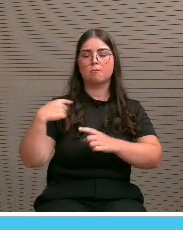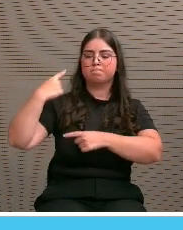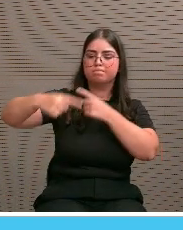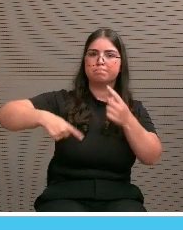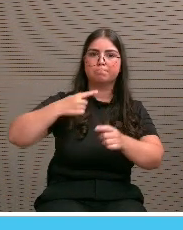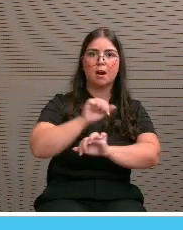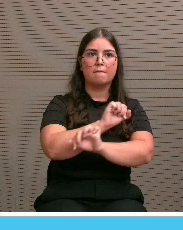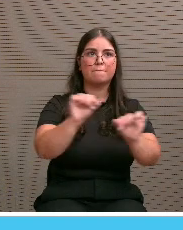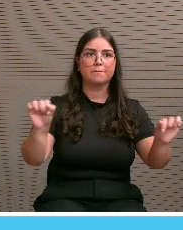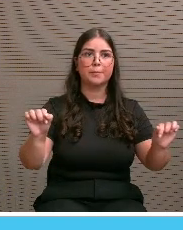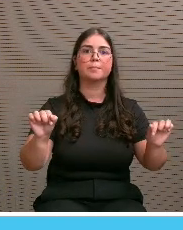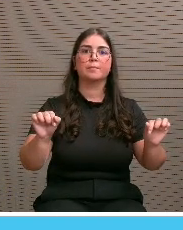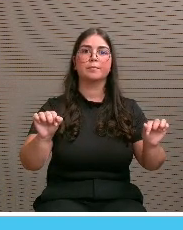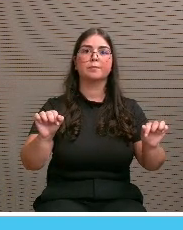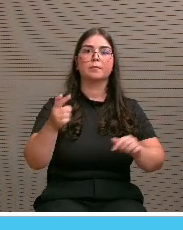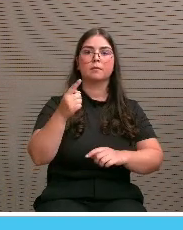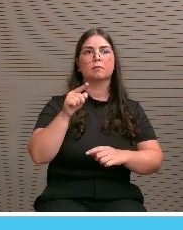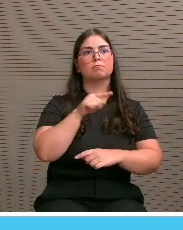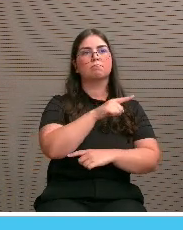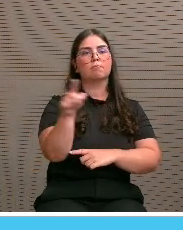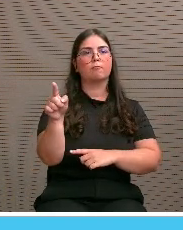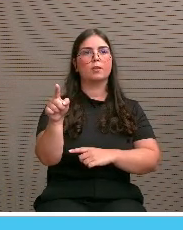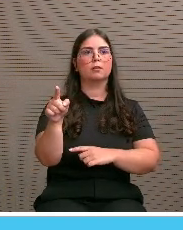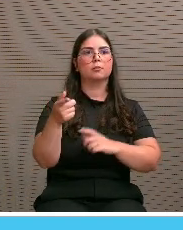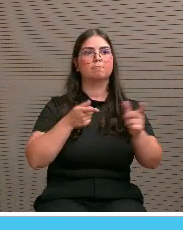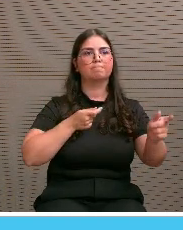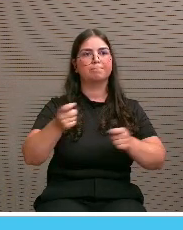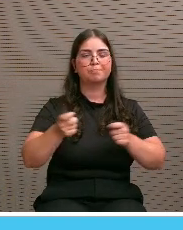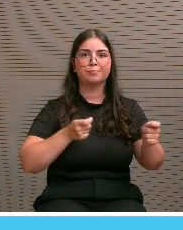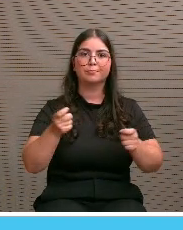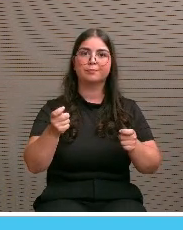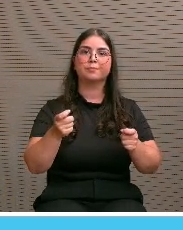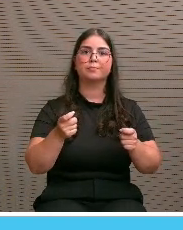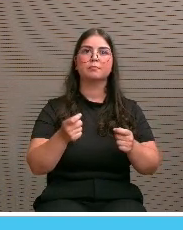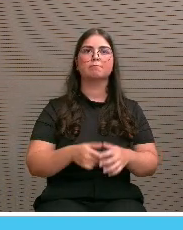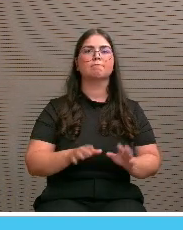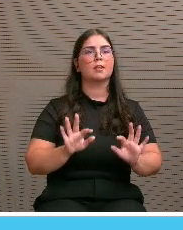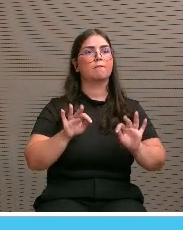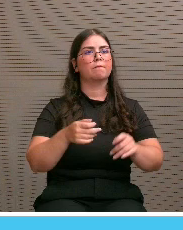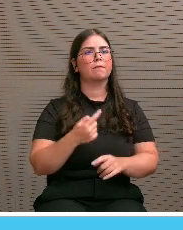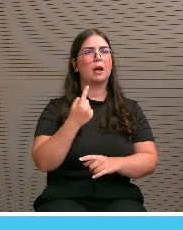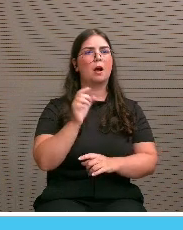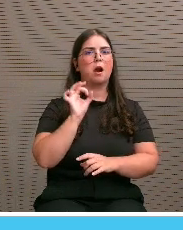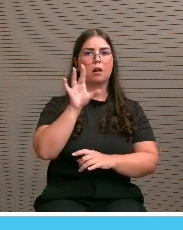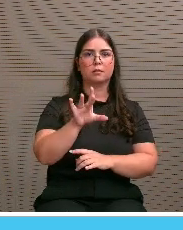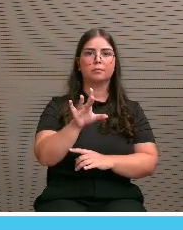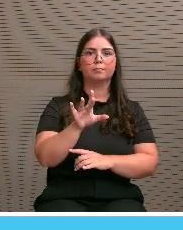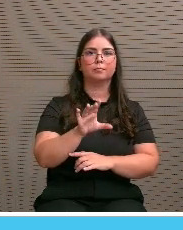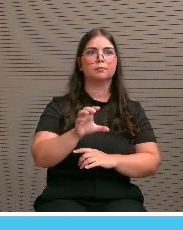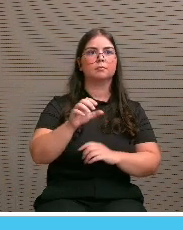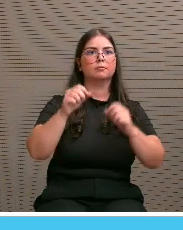run. And I just want to finish with this. I rather like this picture that was produced